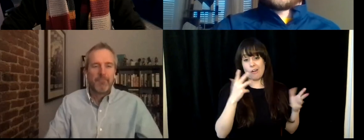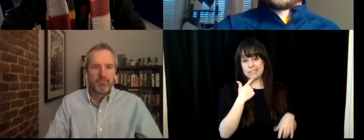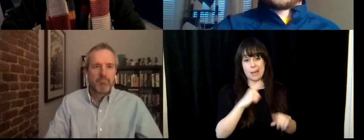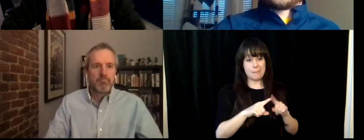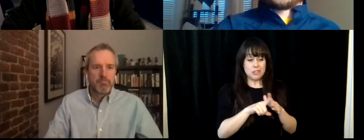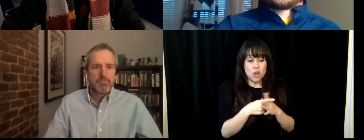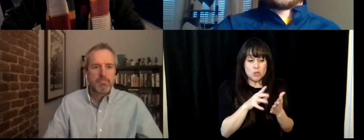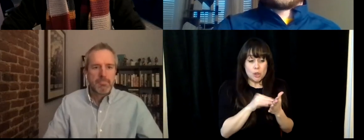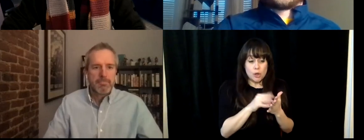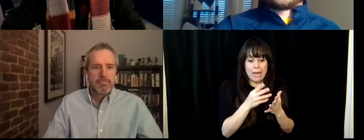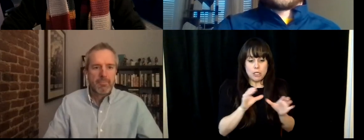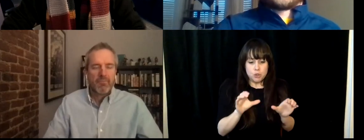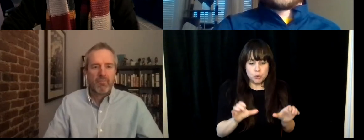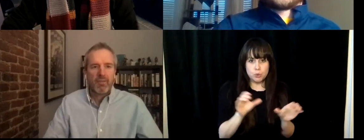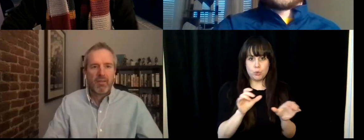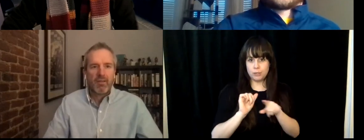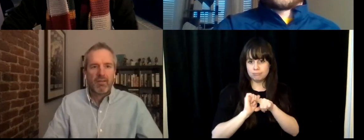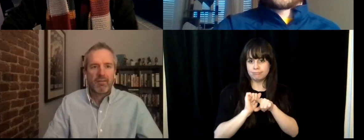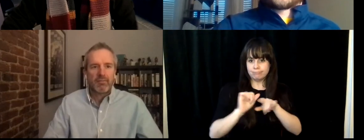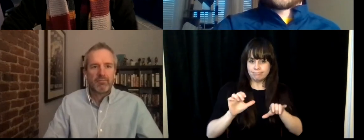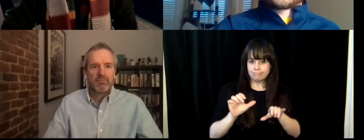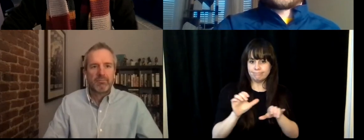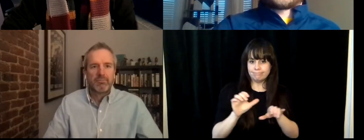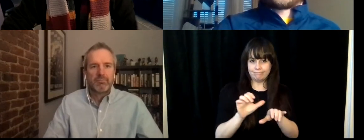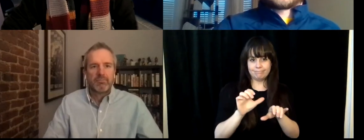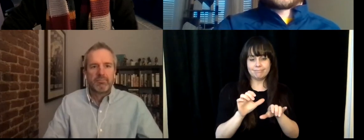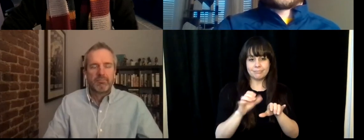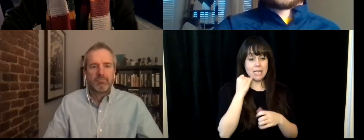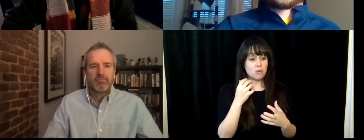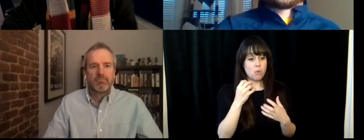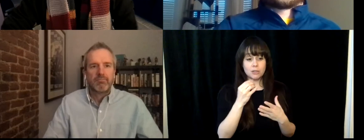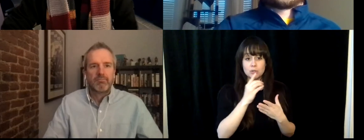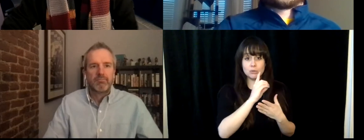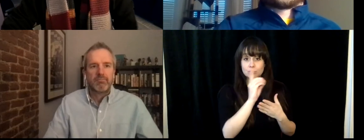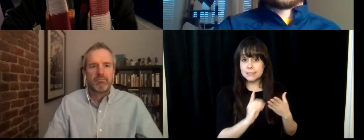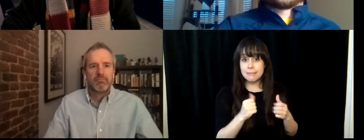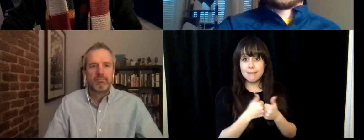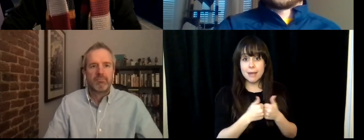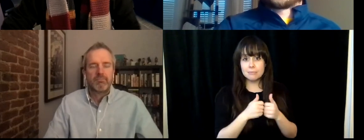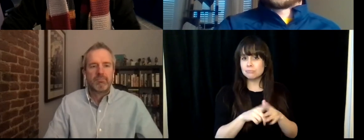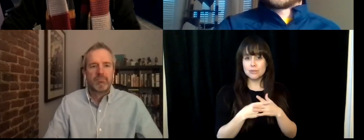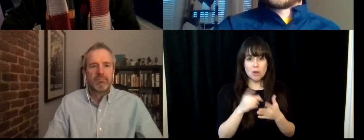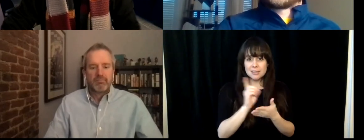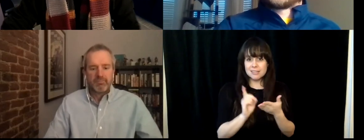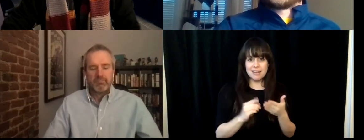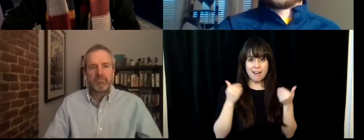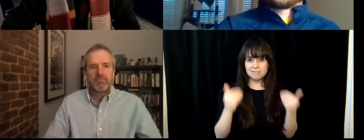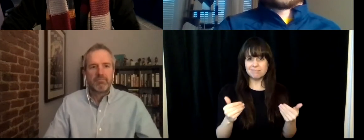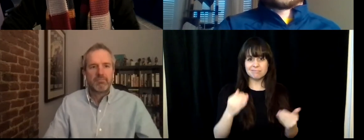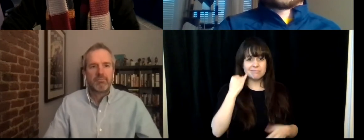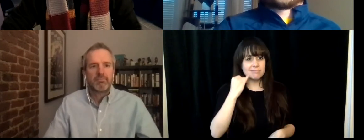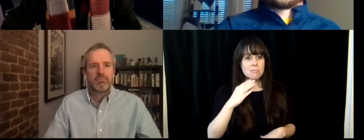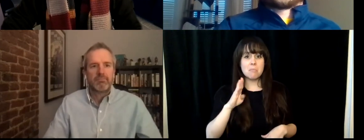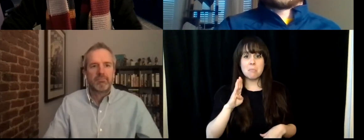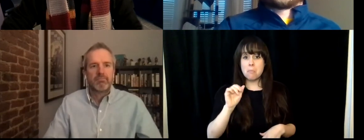start doing what you want to, like if you want to be a game designer, just start designing games. If it's a board game, if